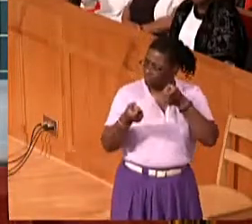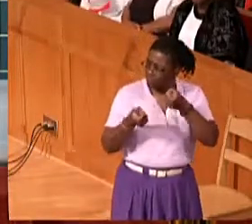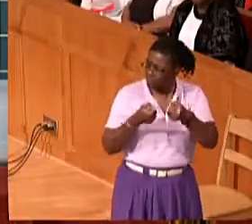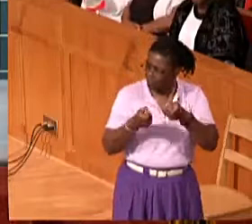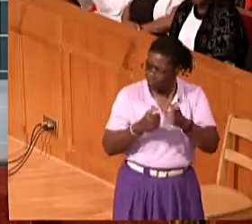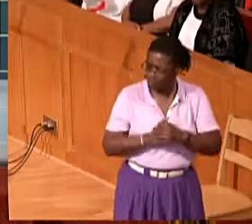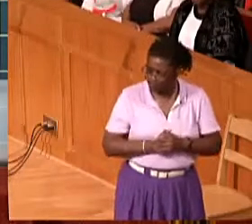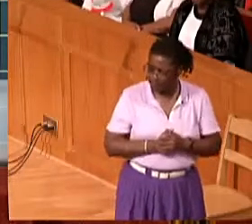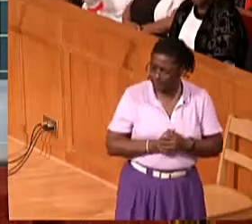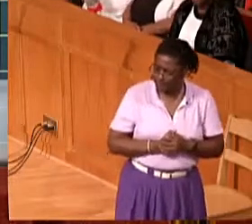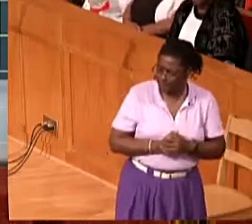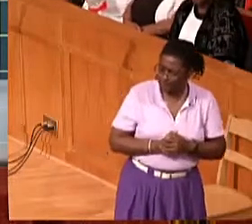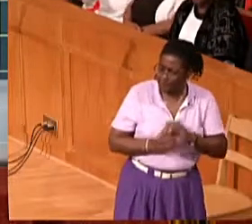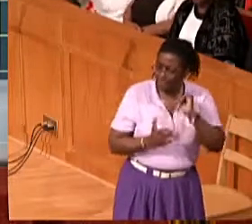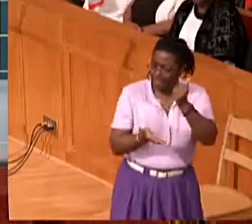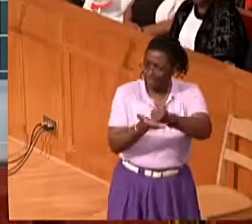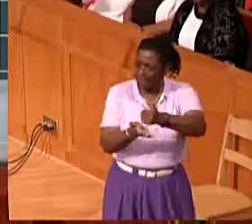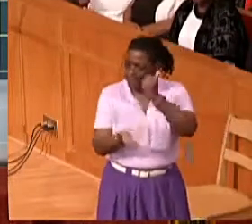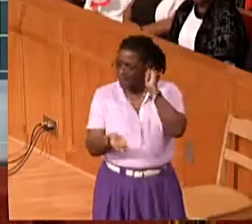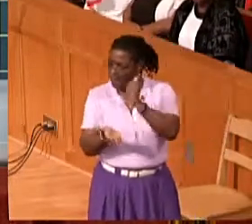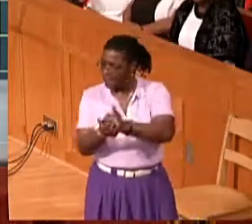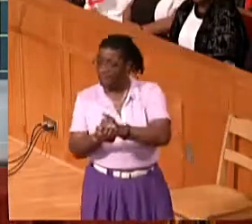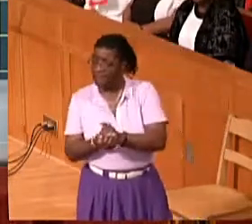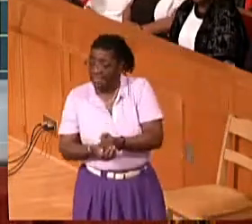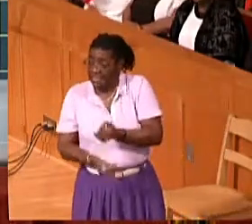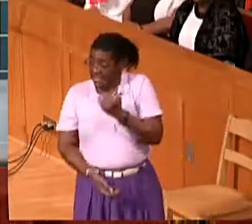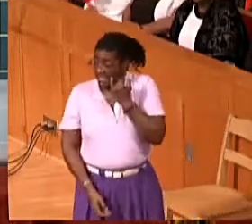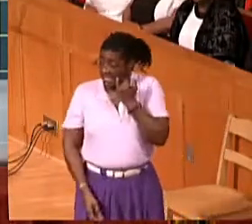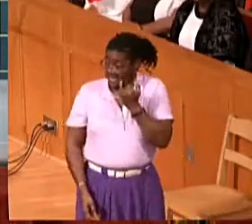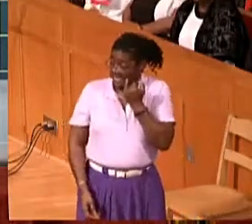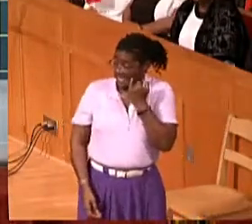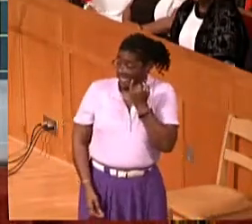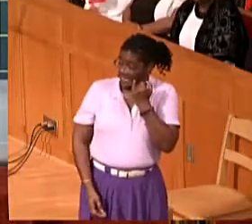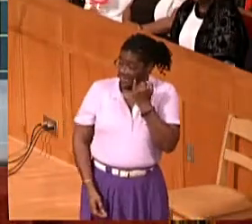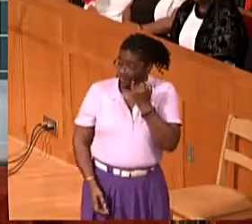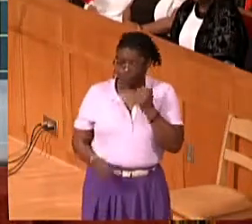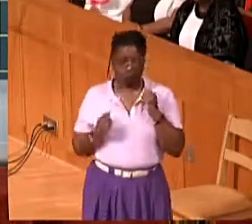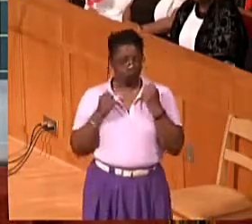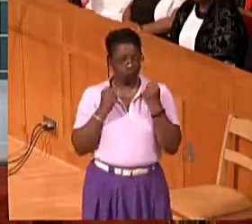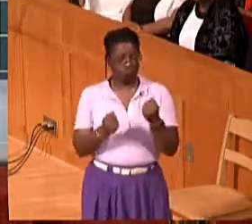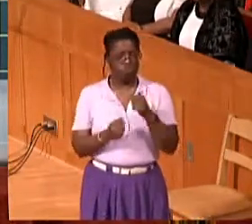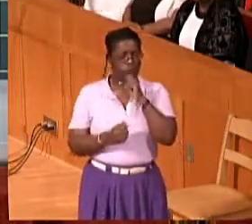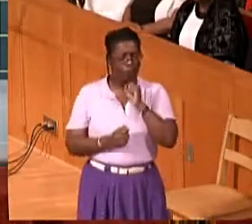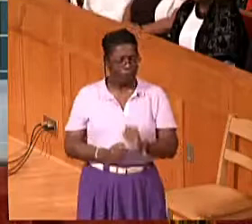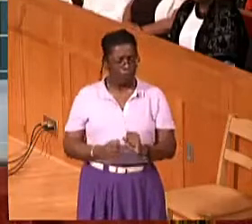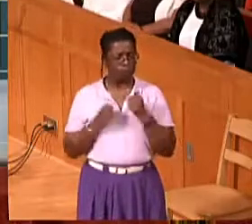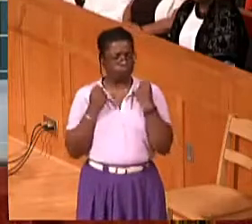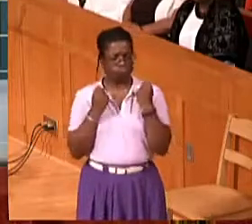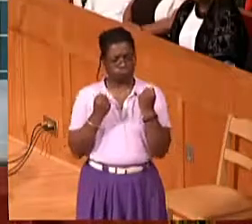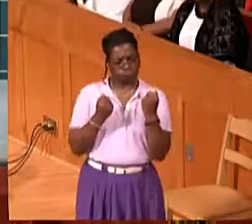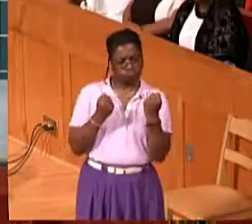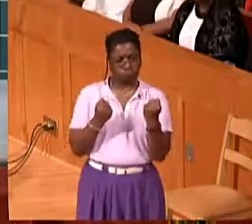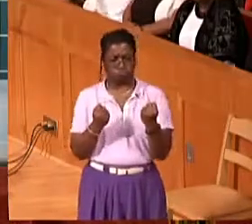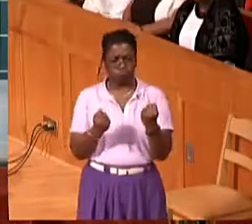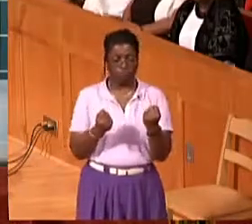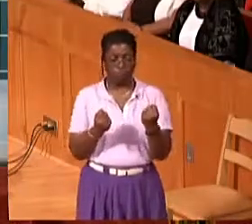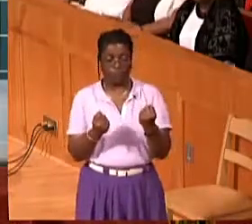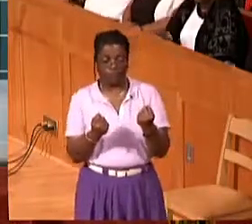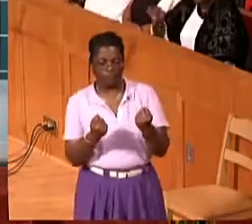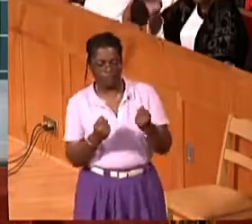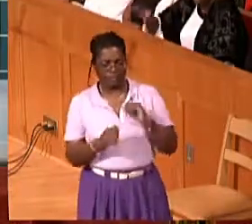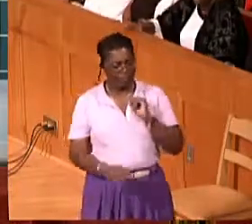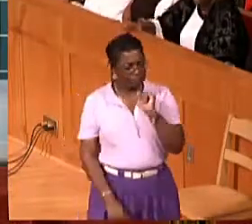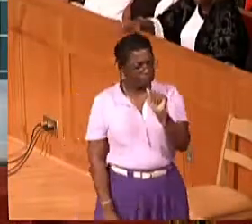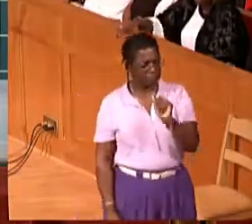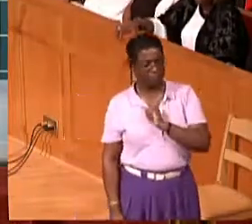hold. Amen. If you're driving a little old hoopty and acting like you're arrogant with a hoopty, how